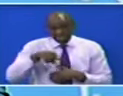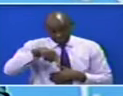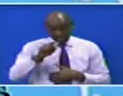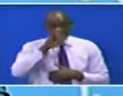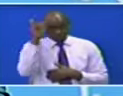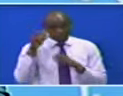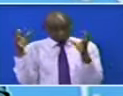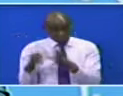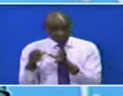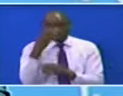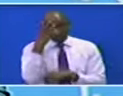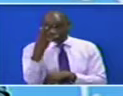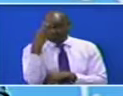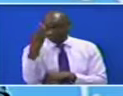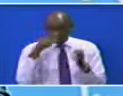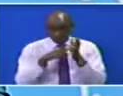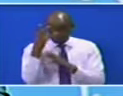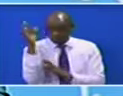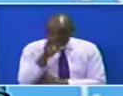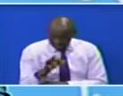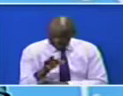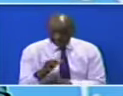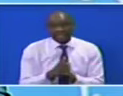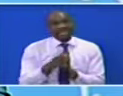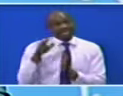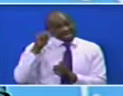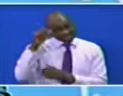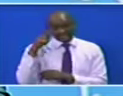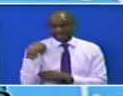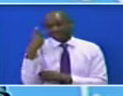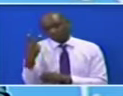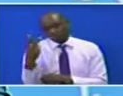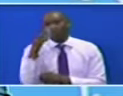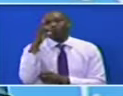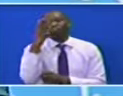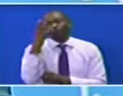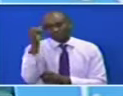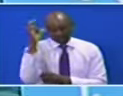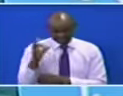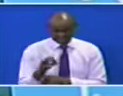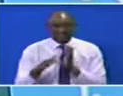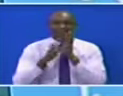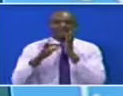of 43.2%, with NASA following closely with 40%.